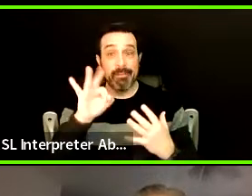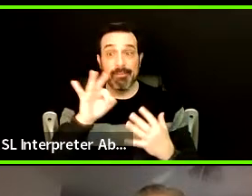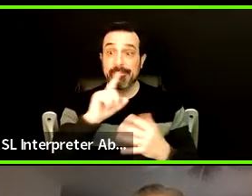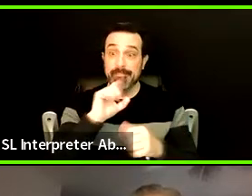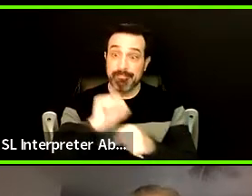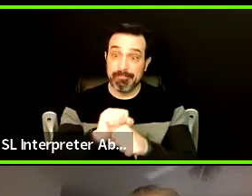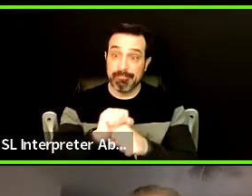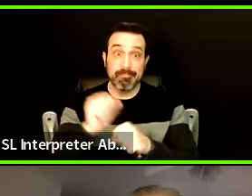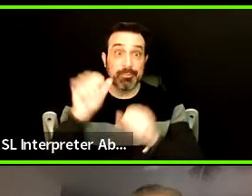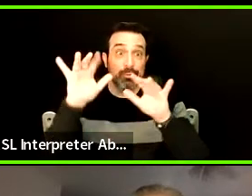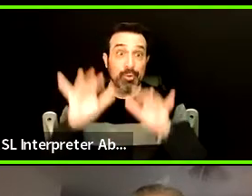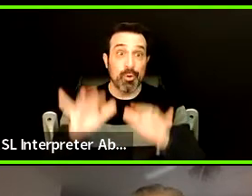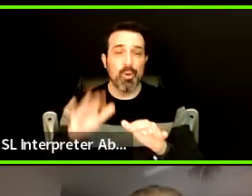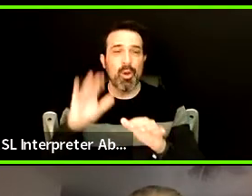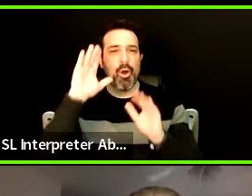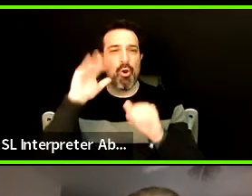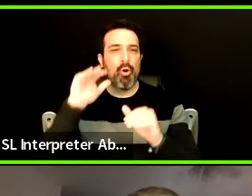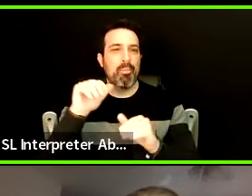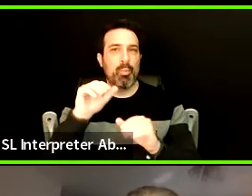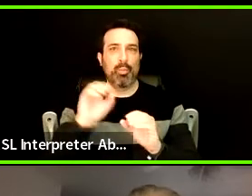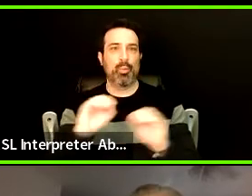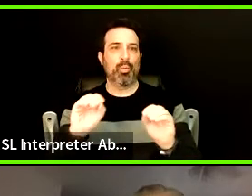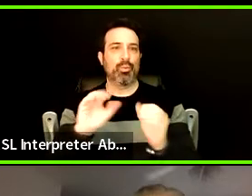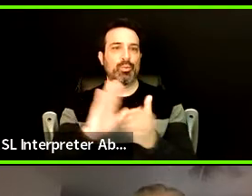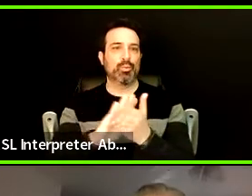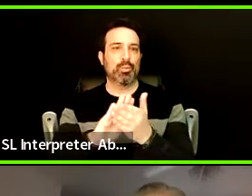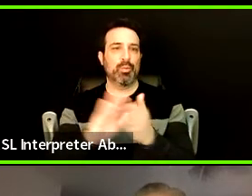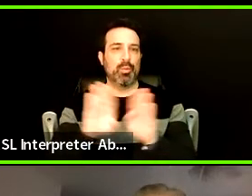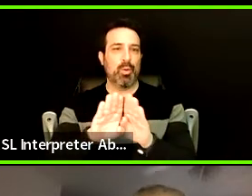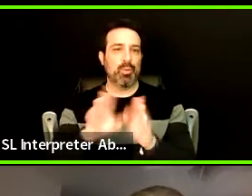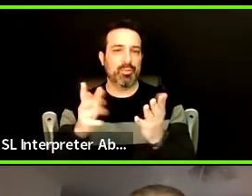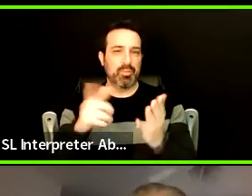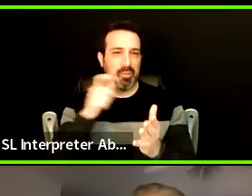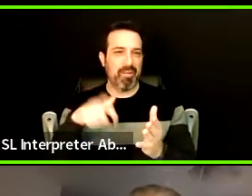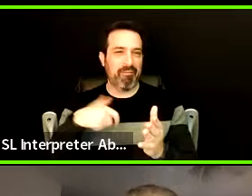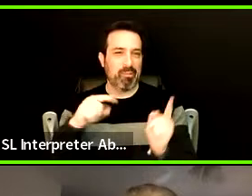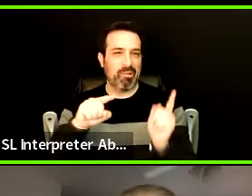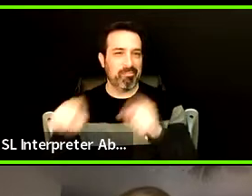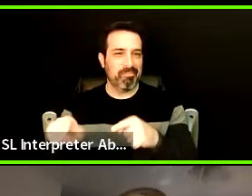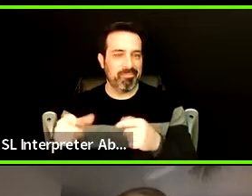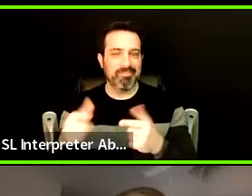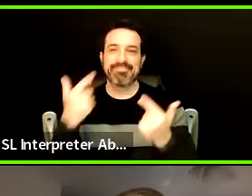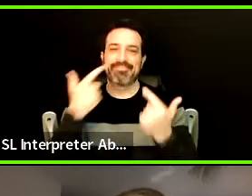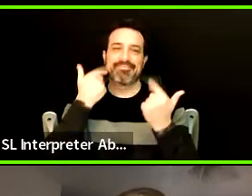any snow, I hope it's when we don't have school, so I don't have to.